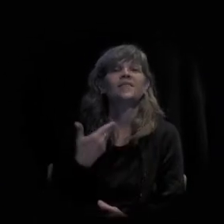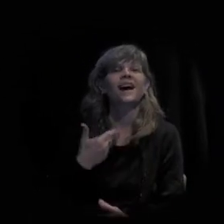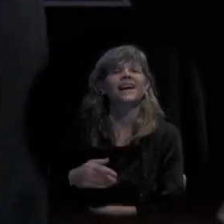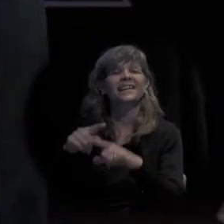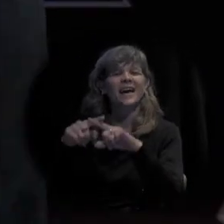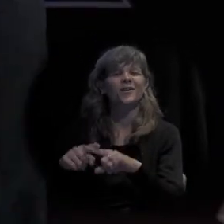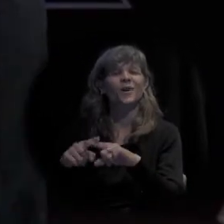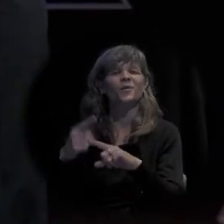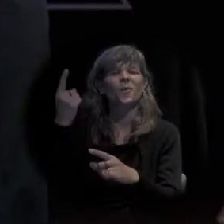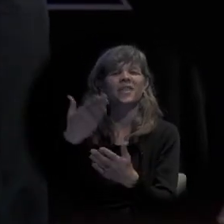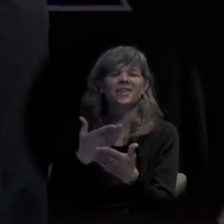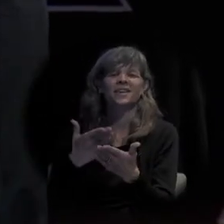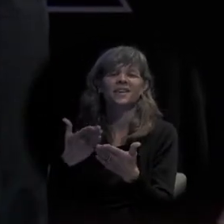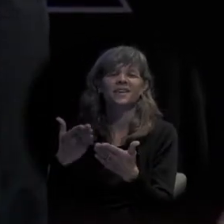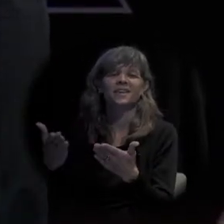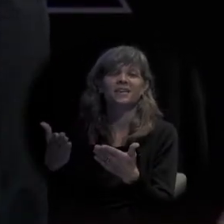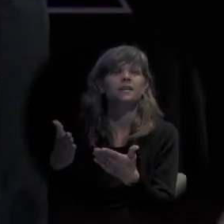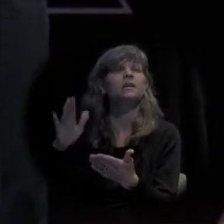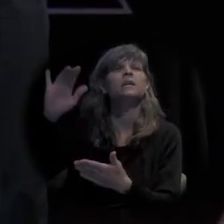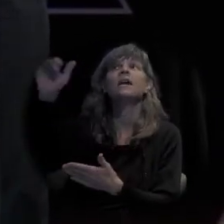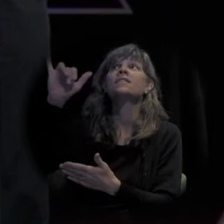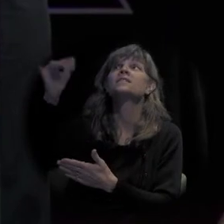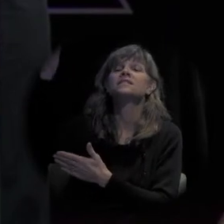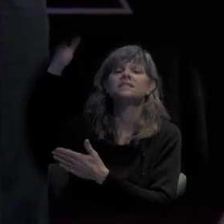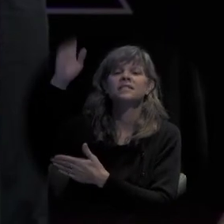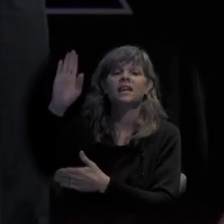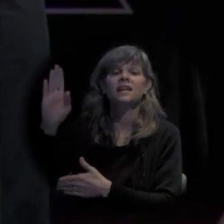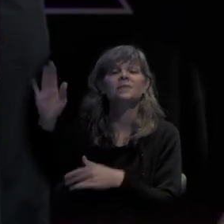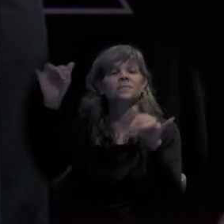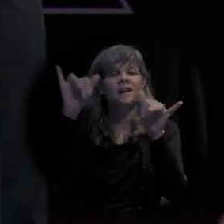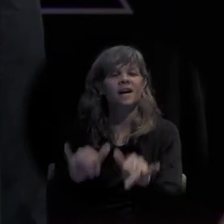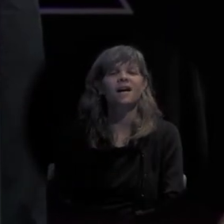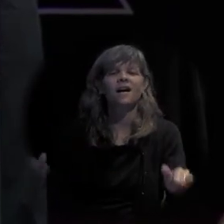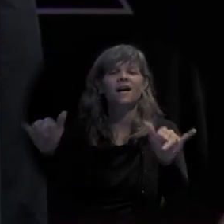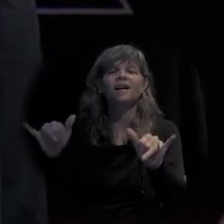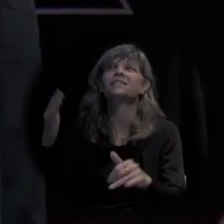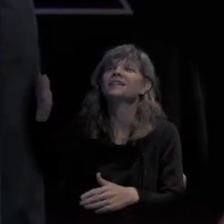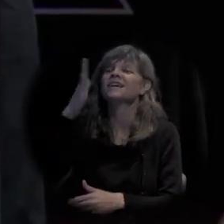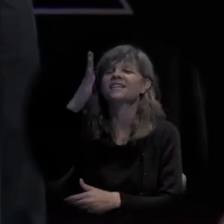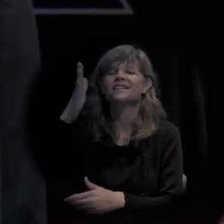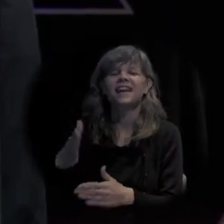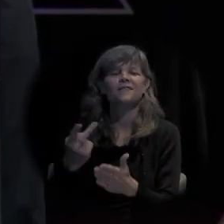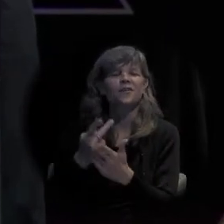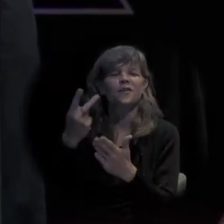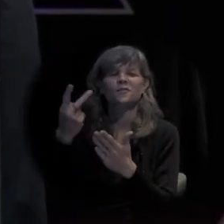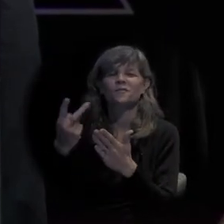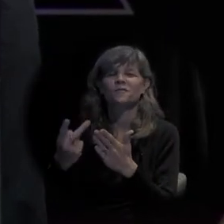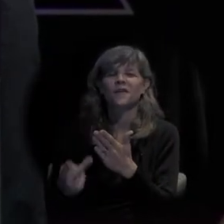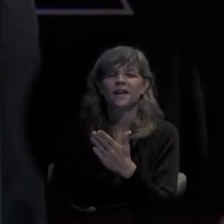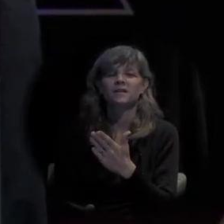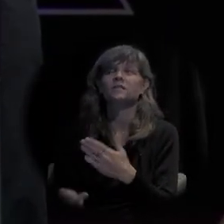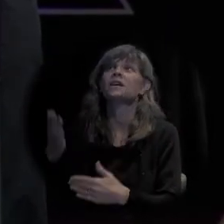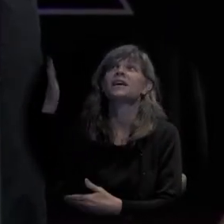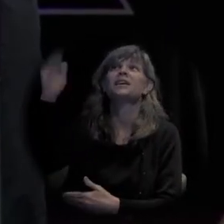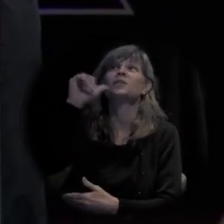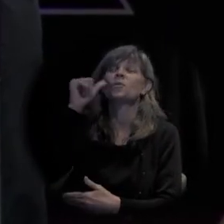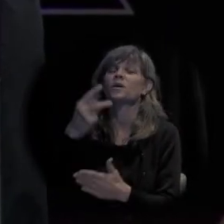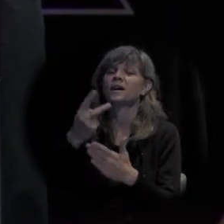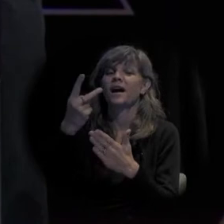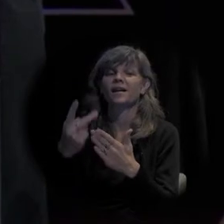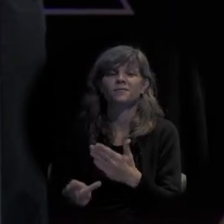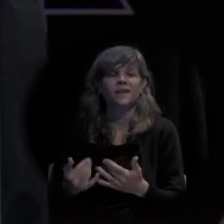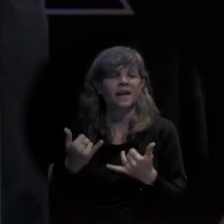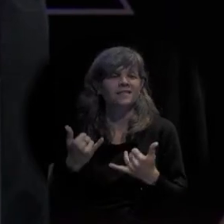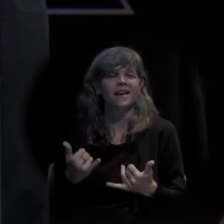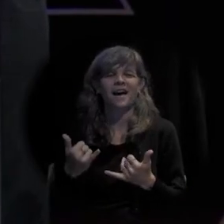I count on one thing, the same God that never fails will not fail